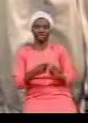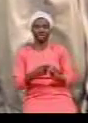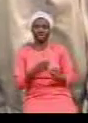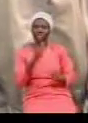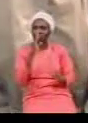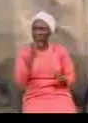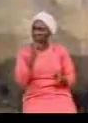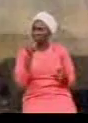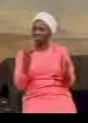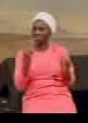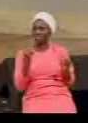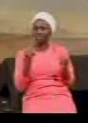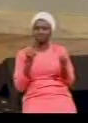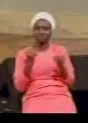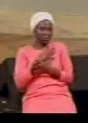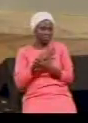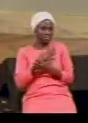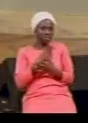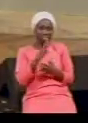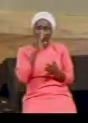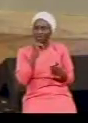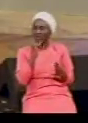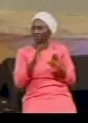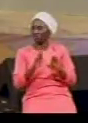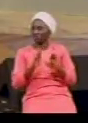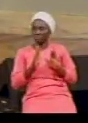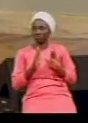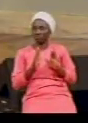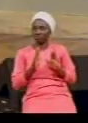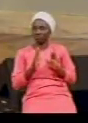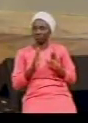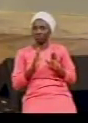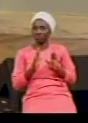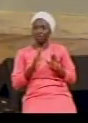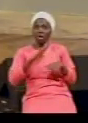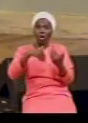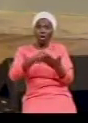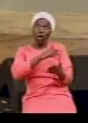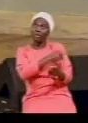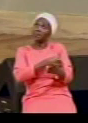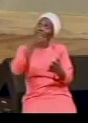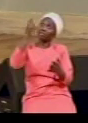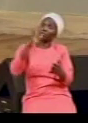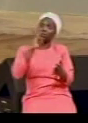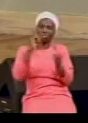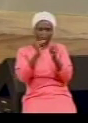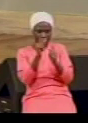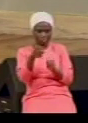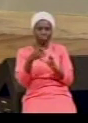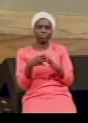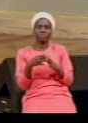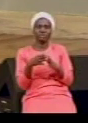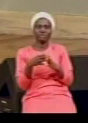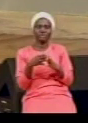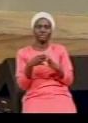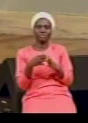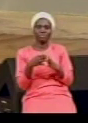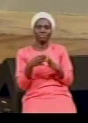afraid. Be not dismayed. The Almighty God is with you.